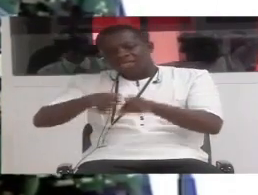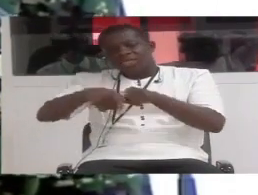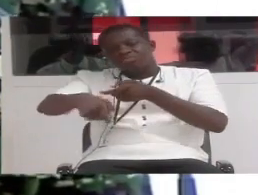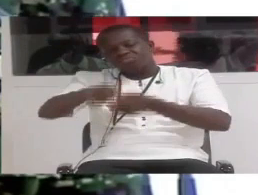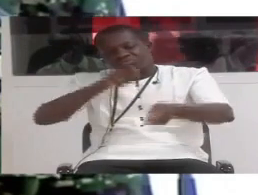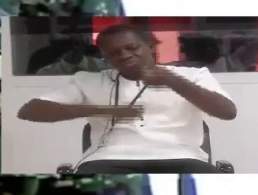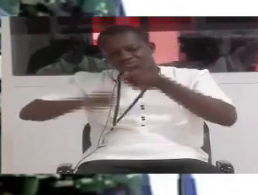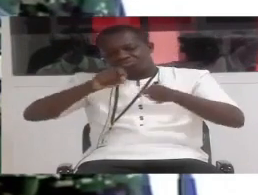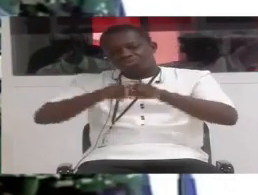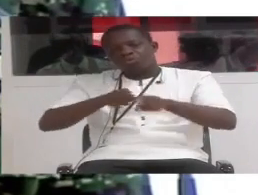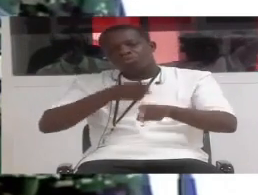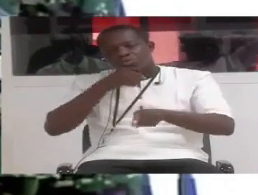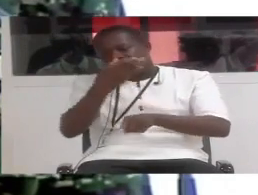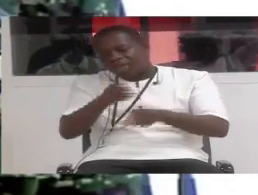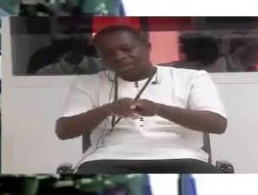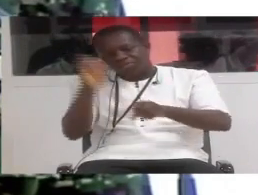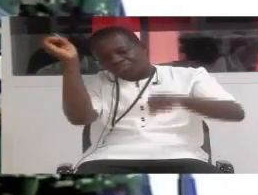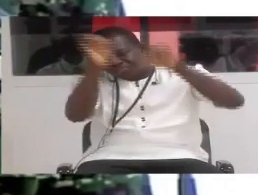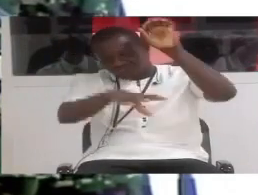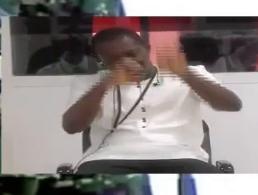we threw them inside a well.